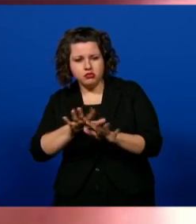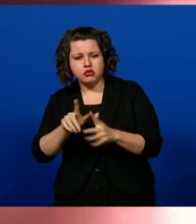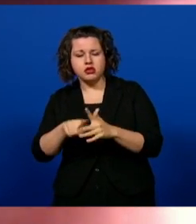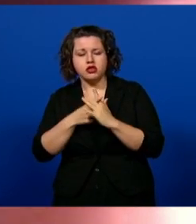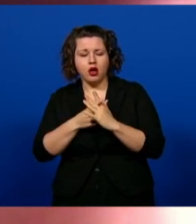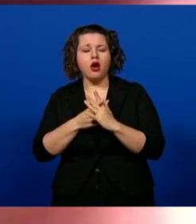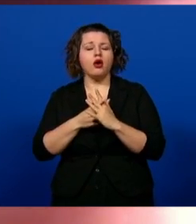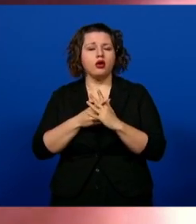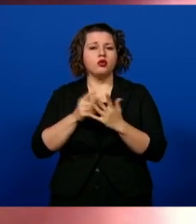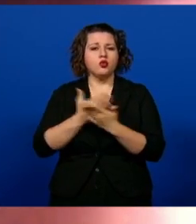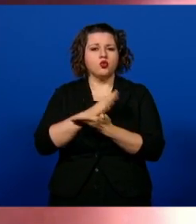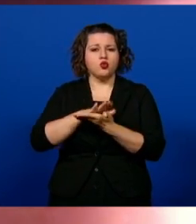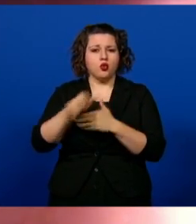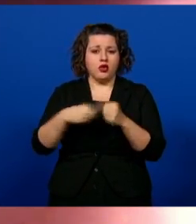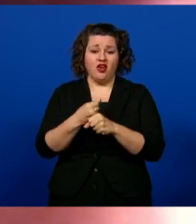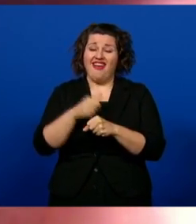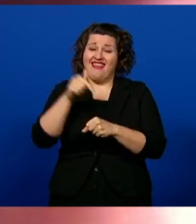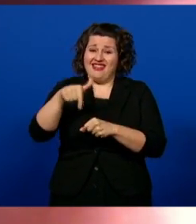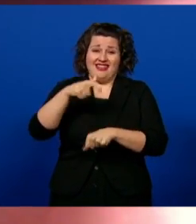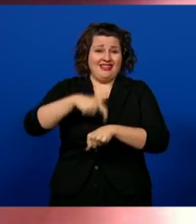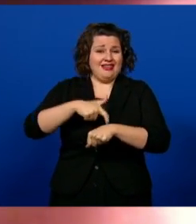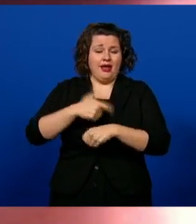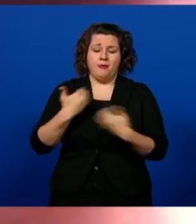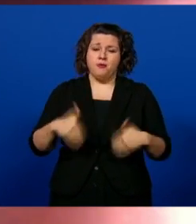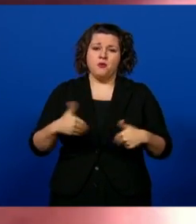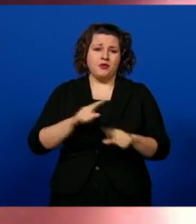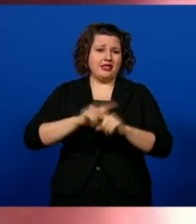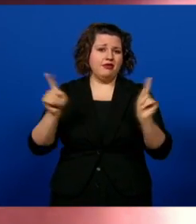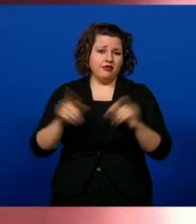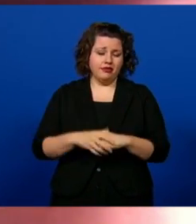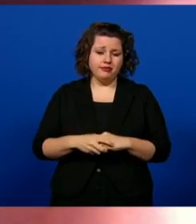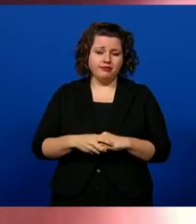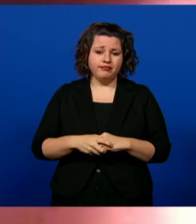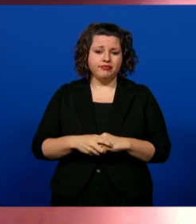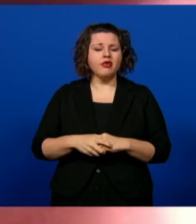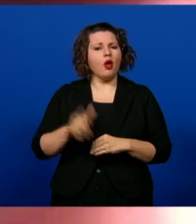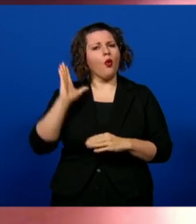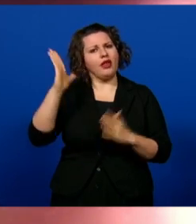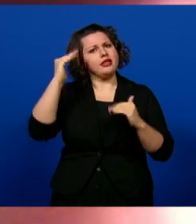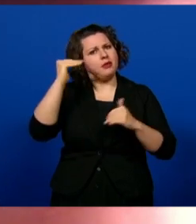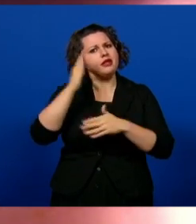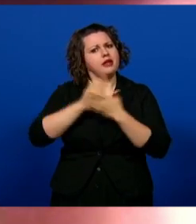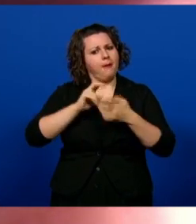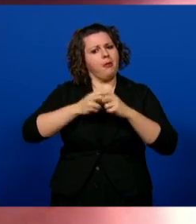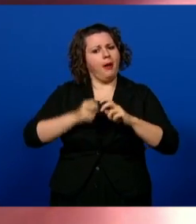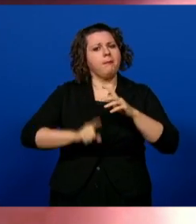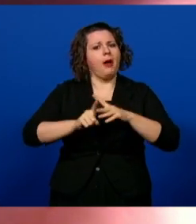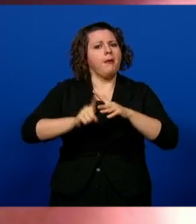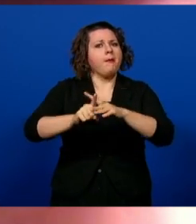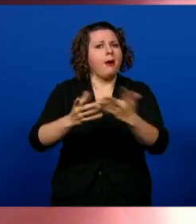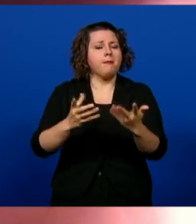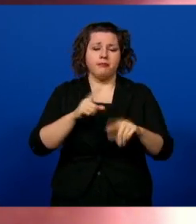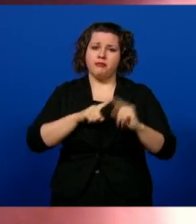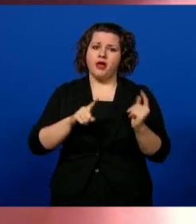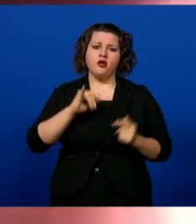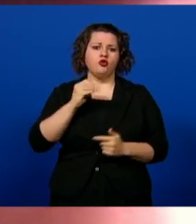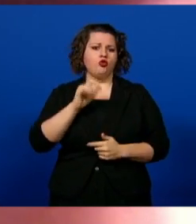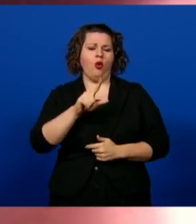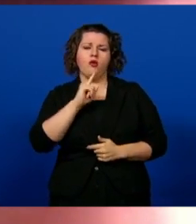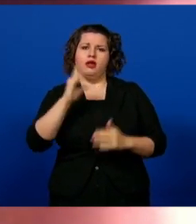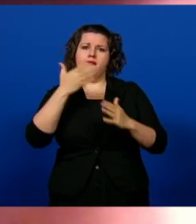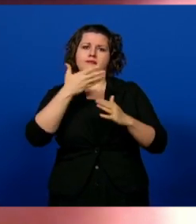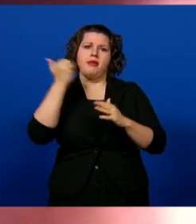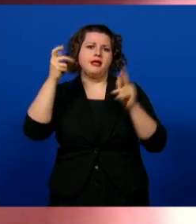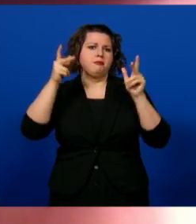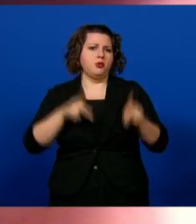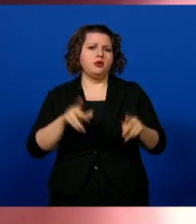that we have experienced. I expect a couple bumps along the way, but I can't think of a better person to lead us through any